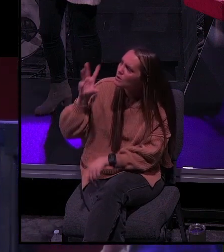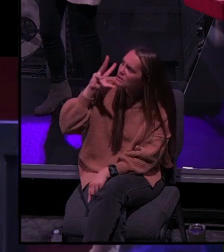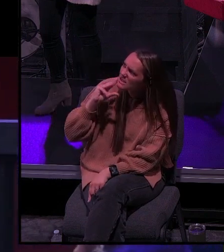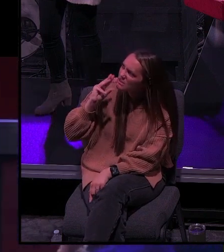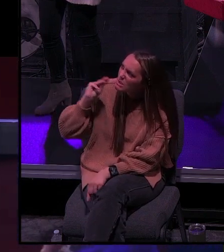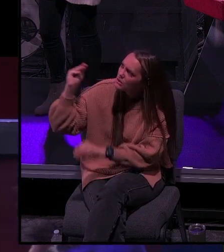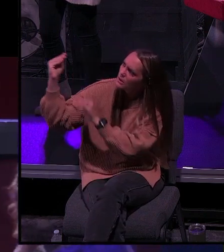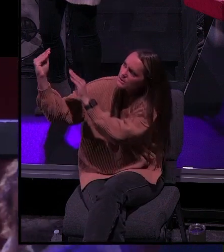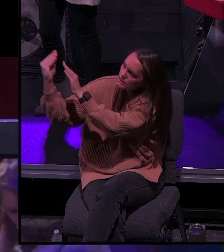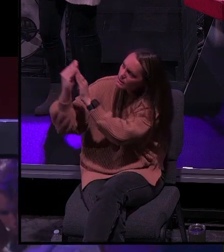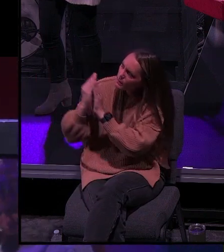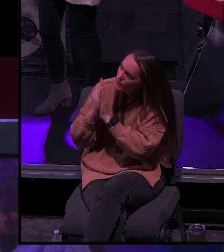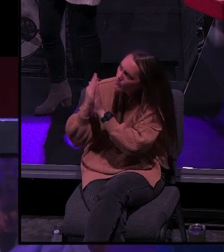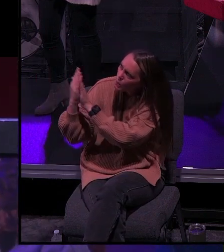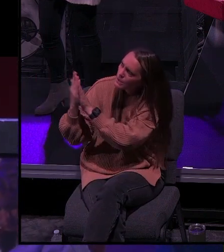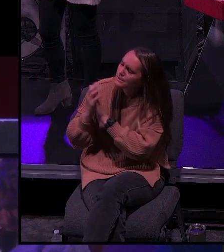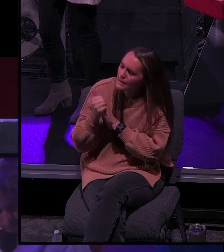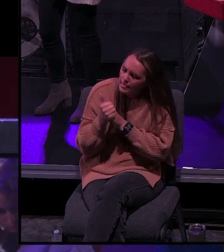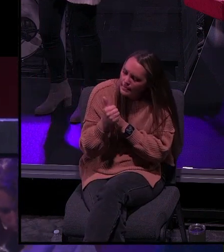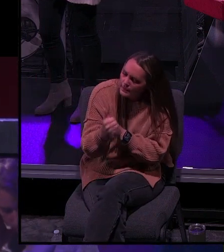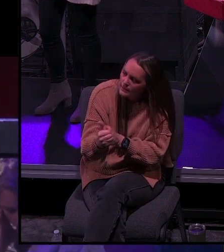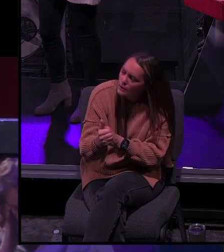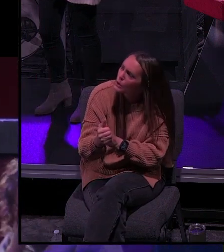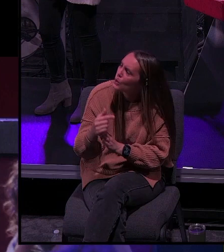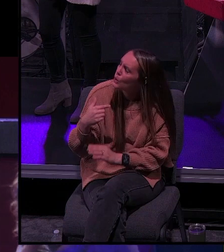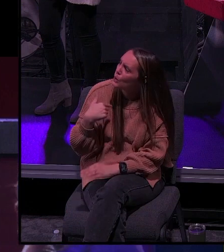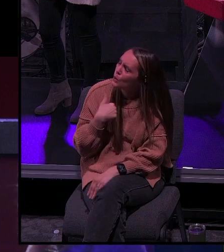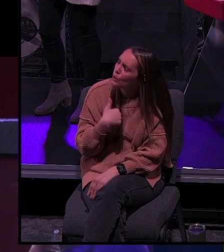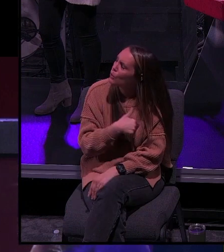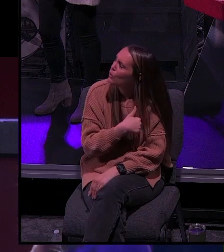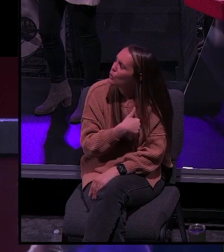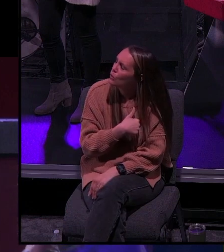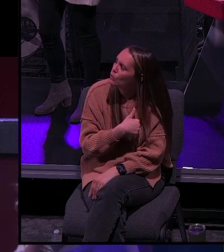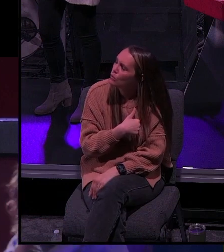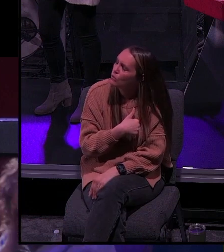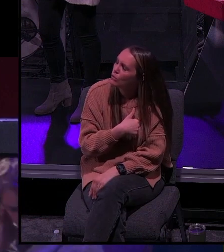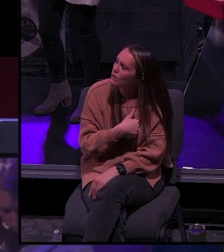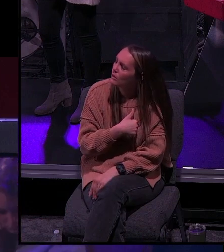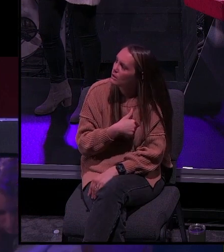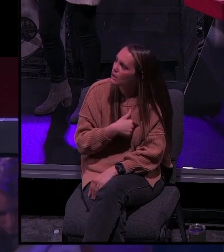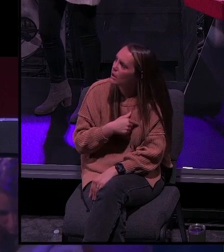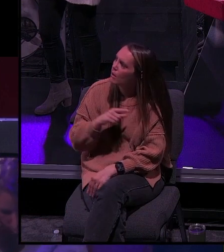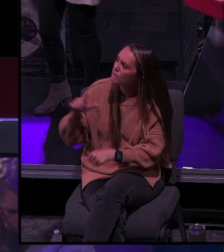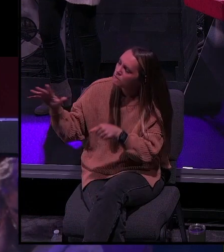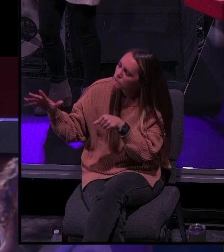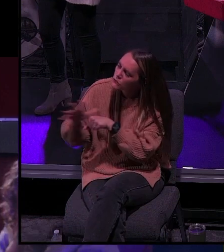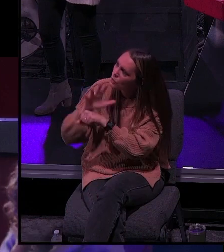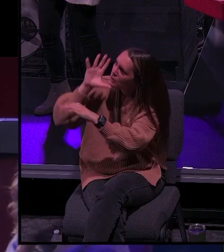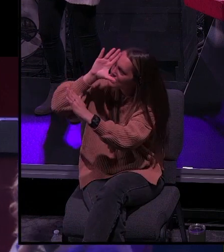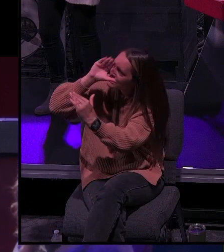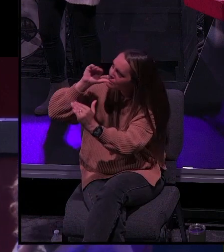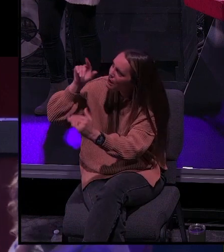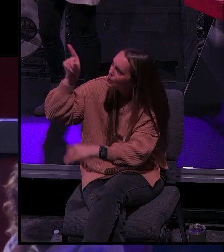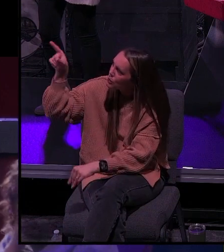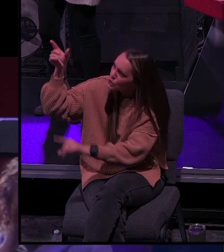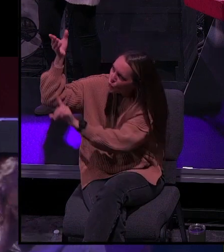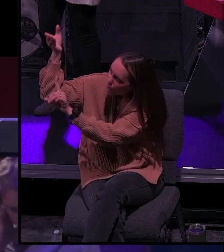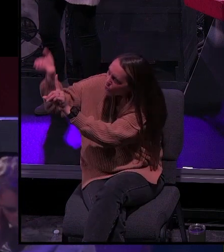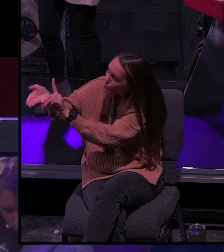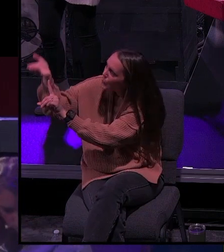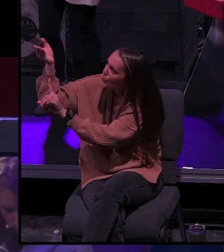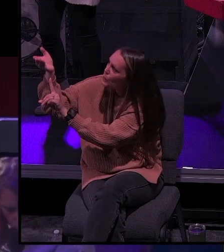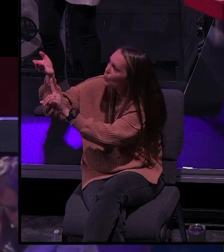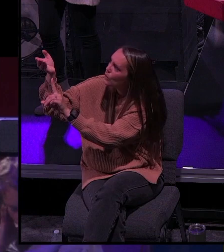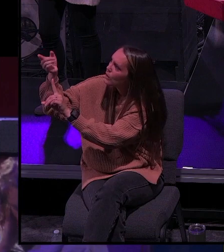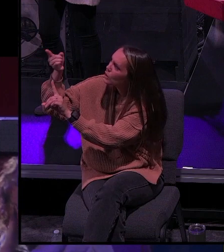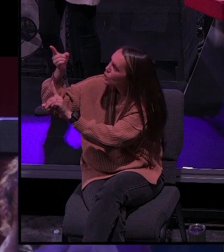us. We invite you right now, fully expecting that you are who you say you are, and that you are mighty to